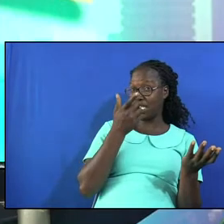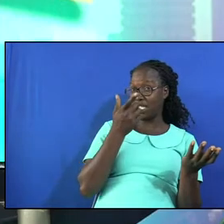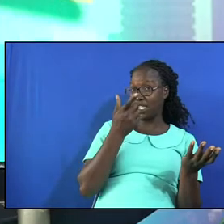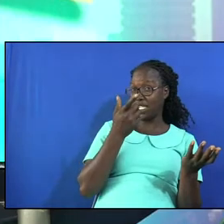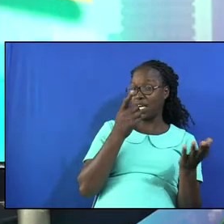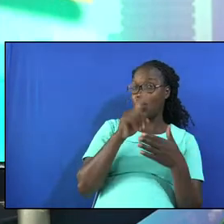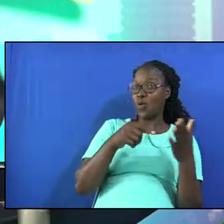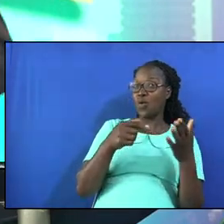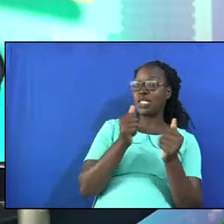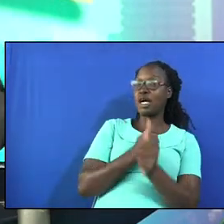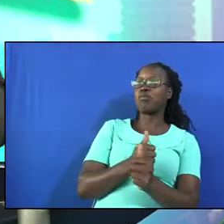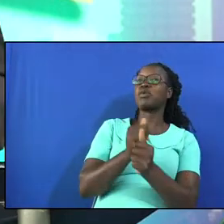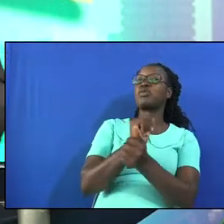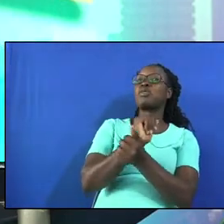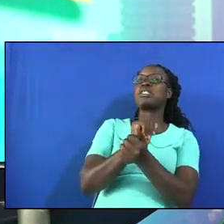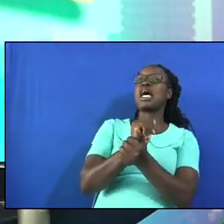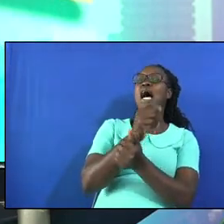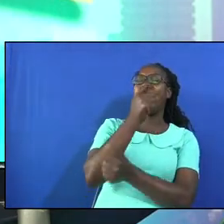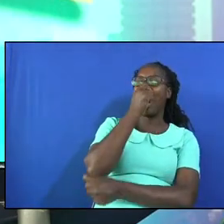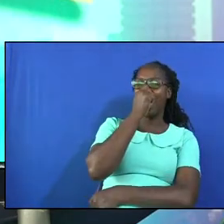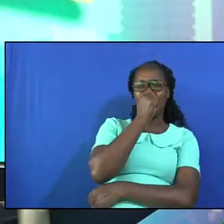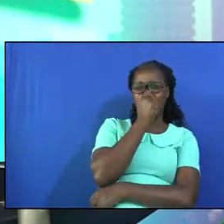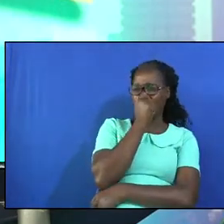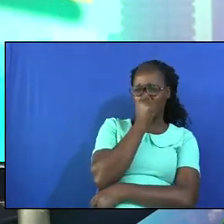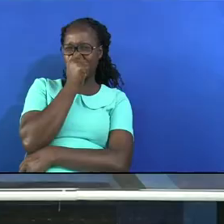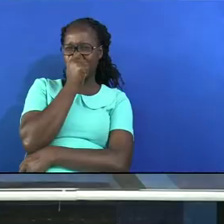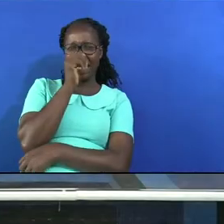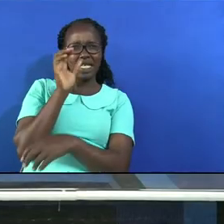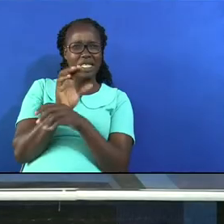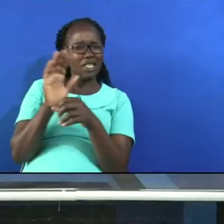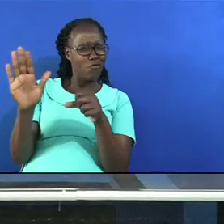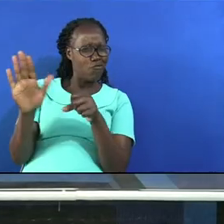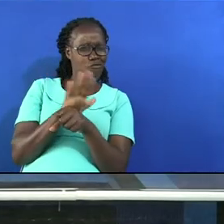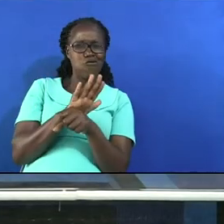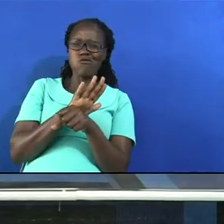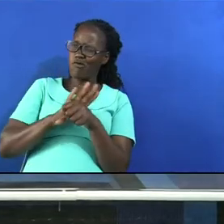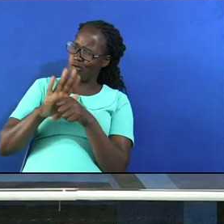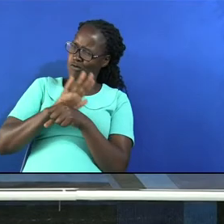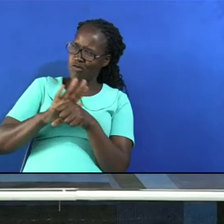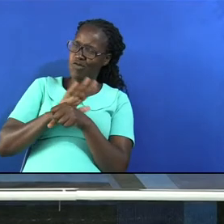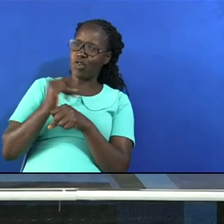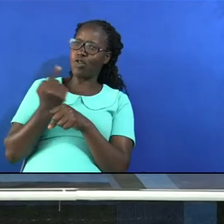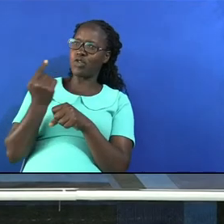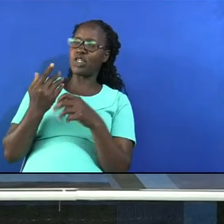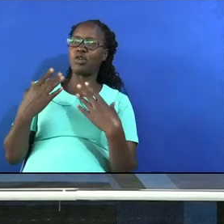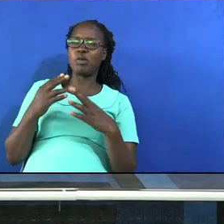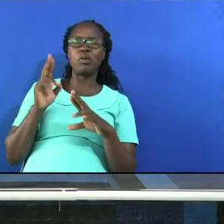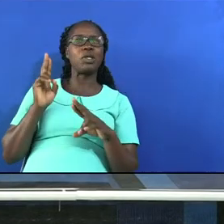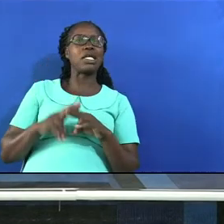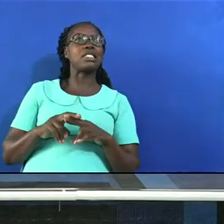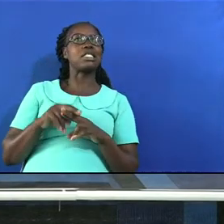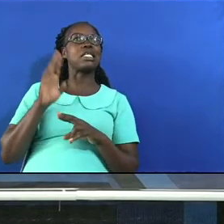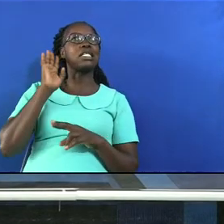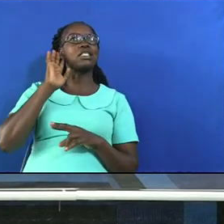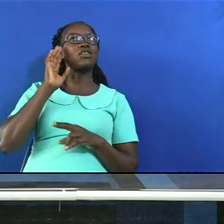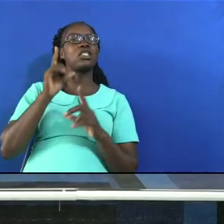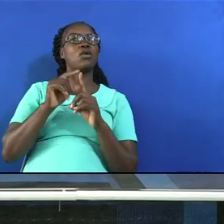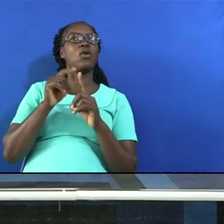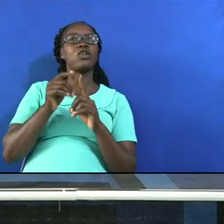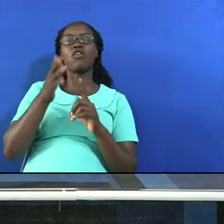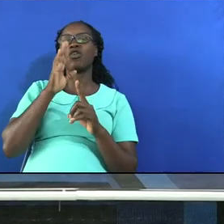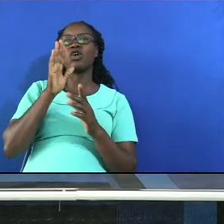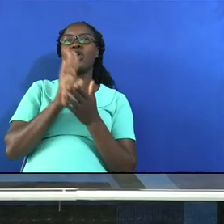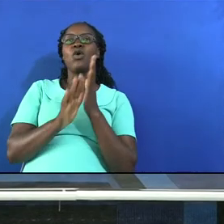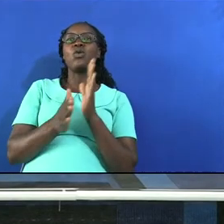what Apostle Paul says, I wish this church was just full of single people who can sit and listen to the word of God